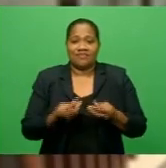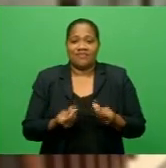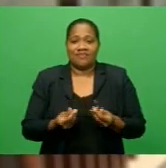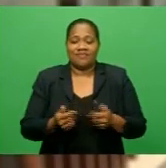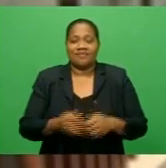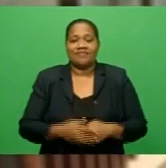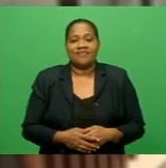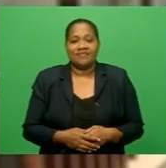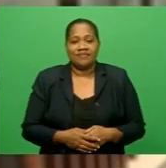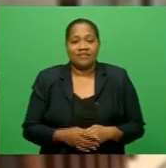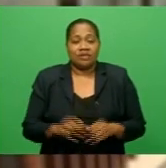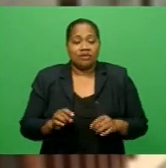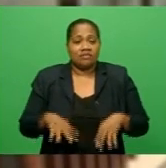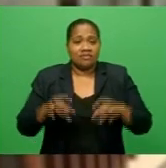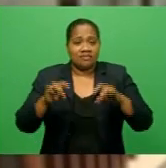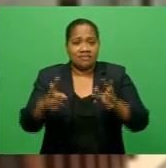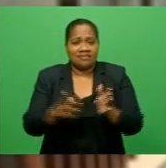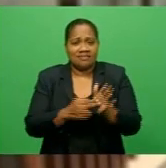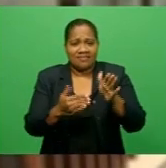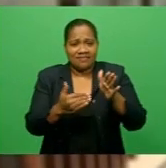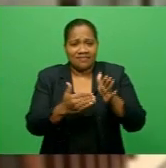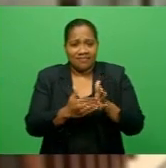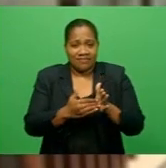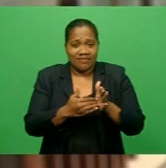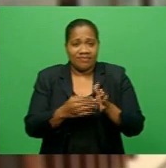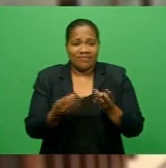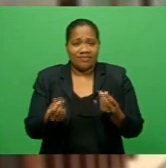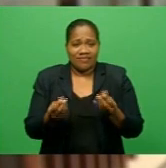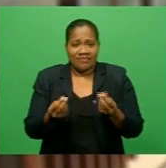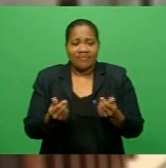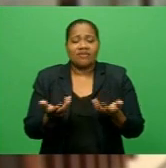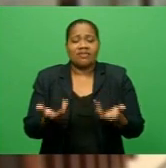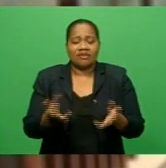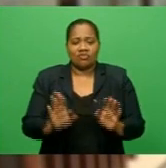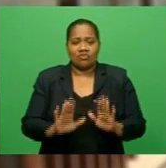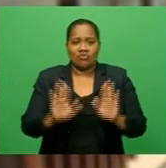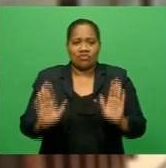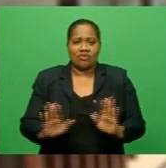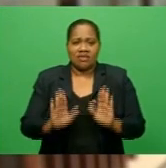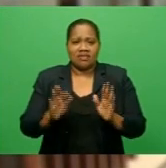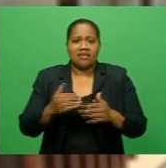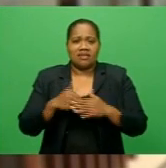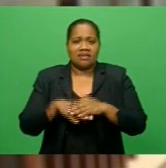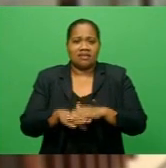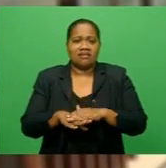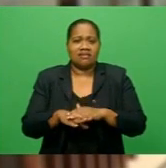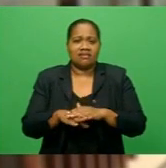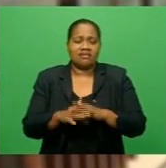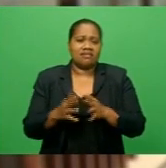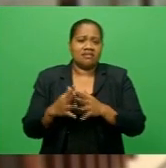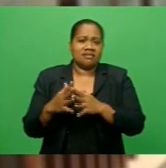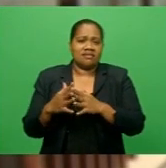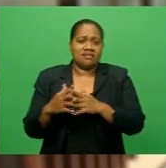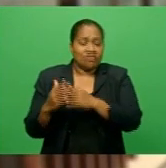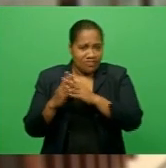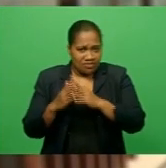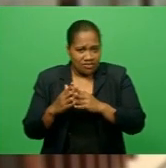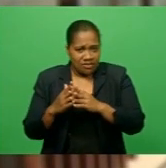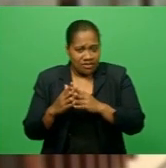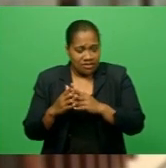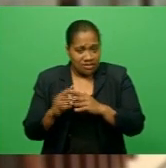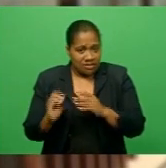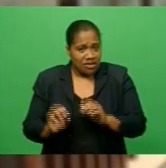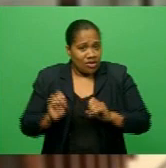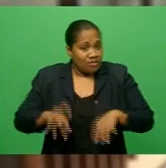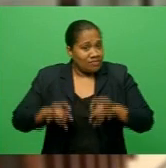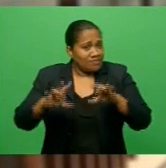The Aussie and Kiwi dollars posed to digest recent gains as a holiday in US thinned market liquidity. So far this month, the